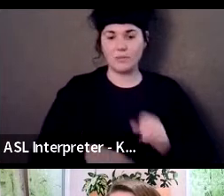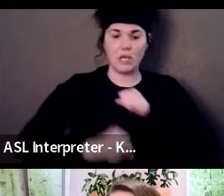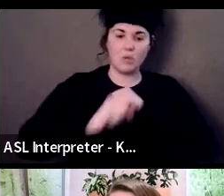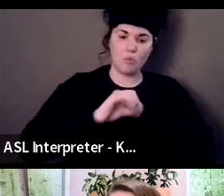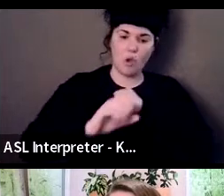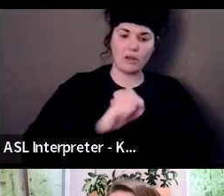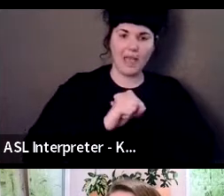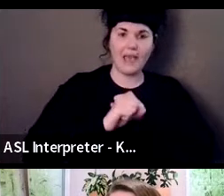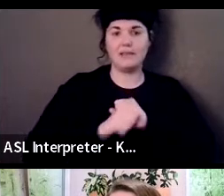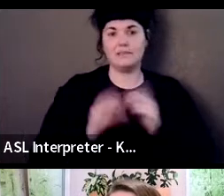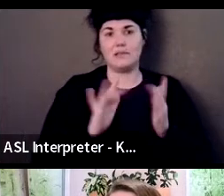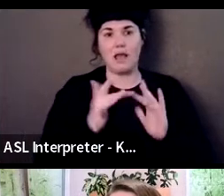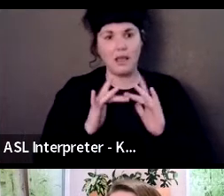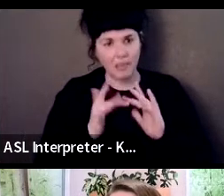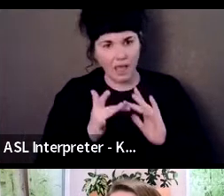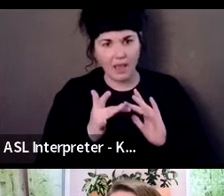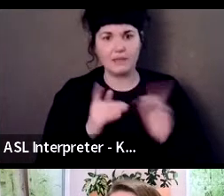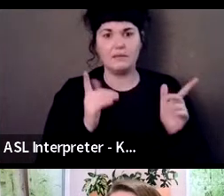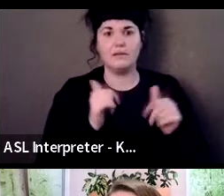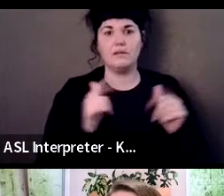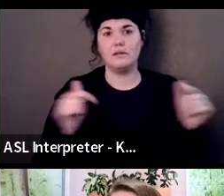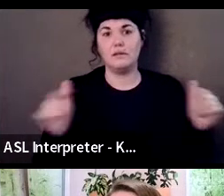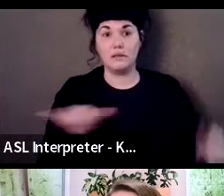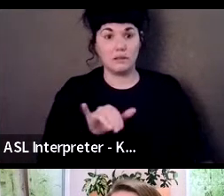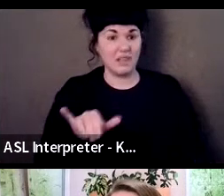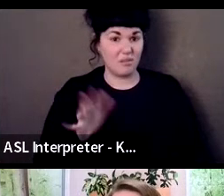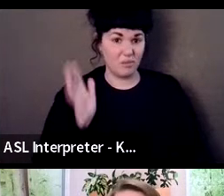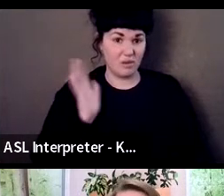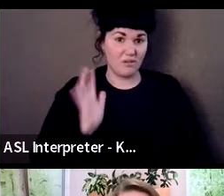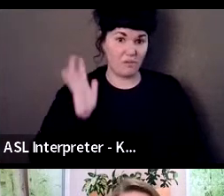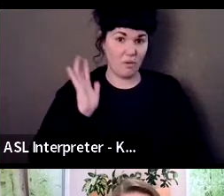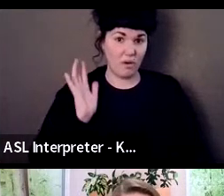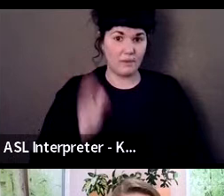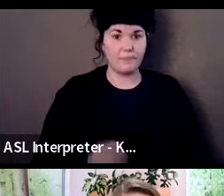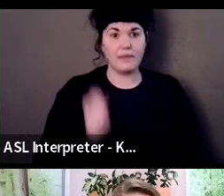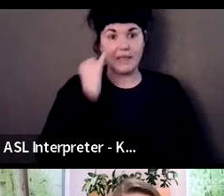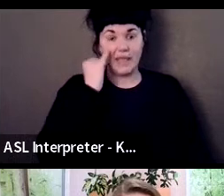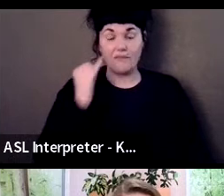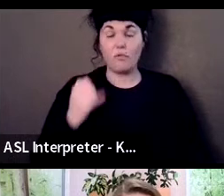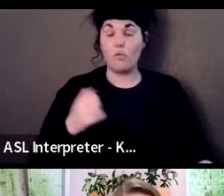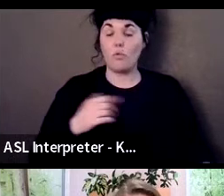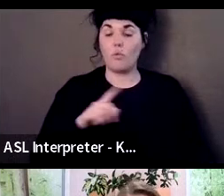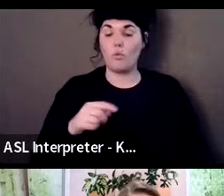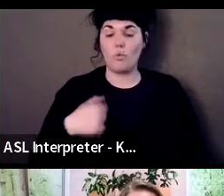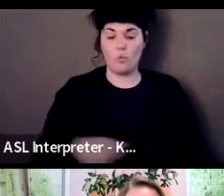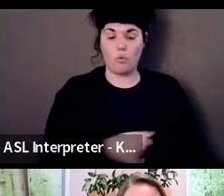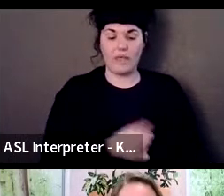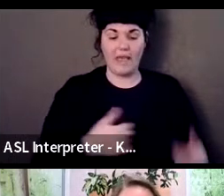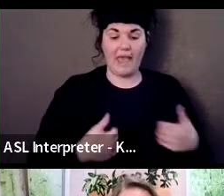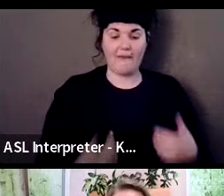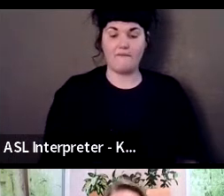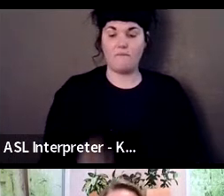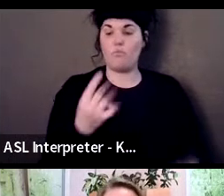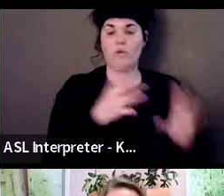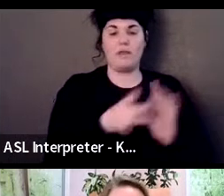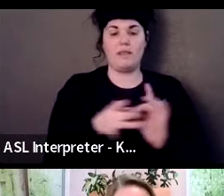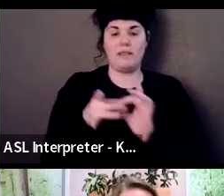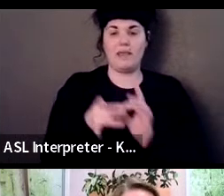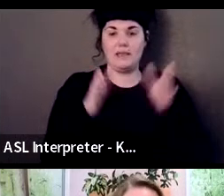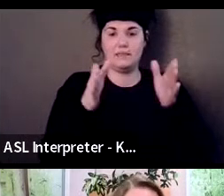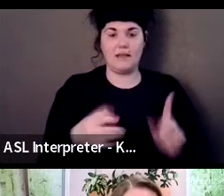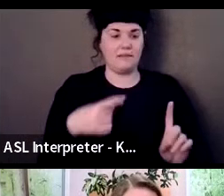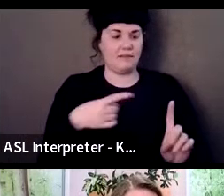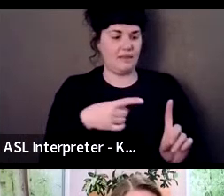broadcast and online, as we've done before. If we have a liaison, that individual can work with the auditor directly